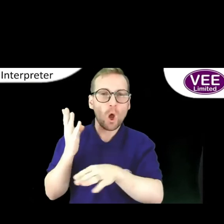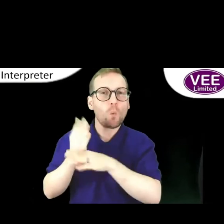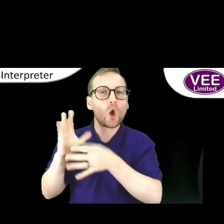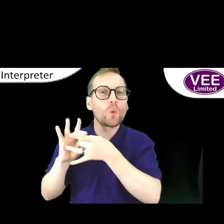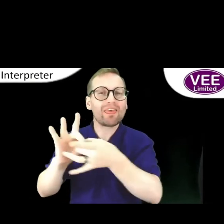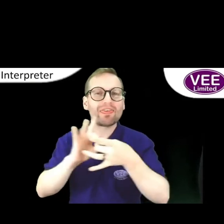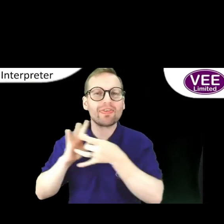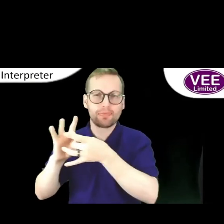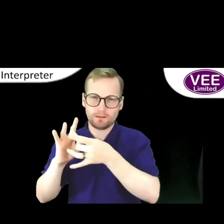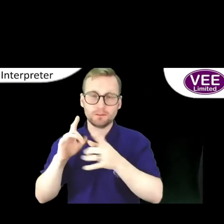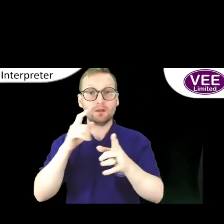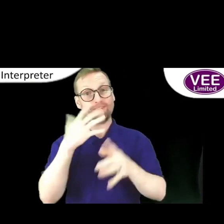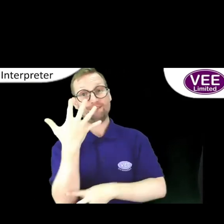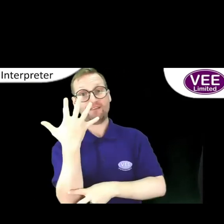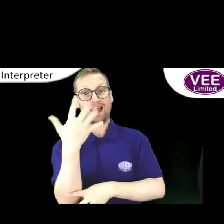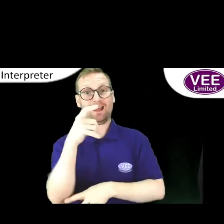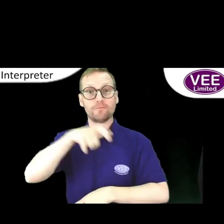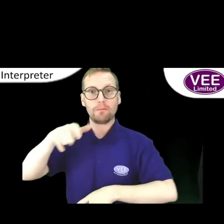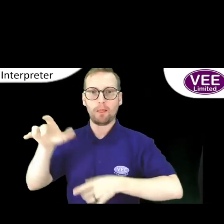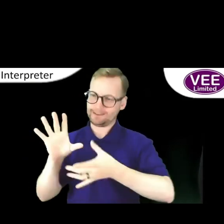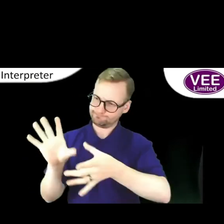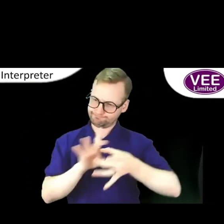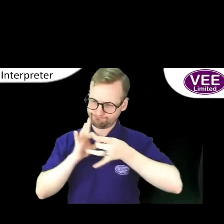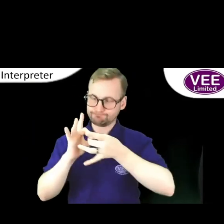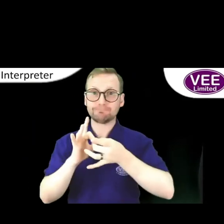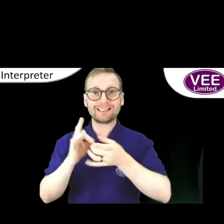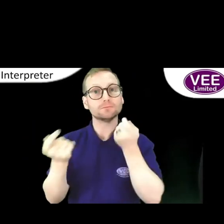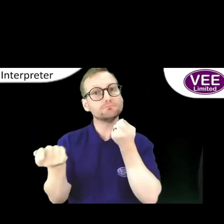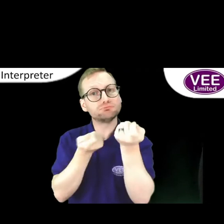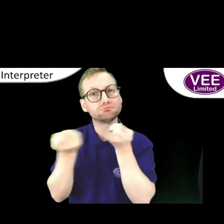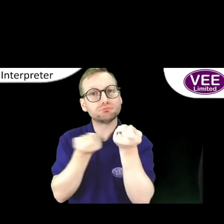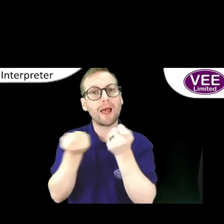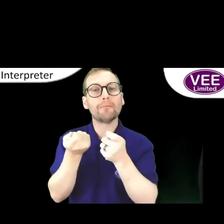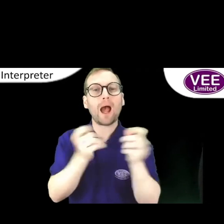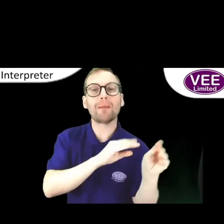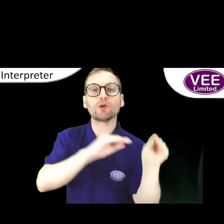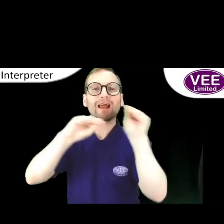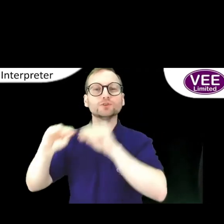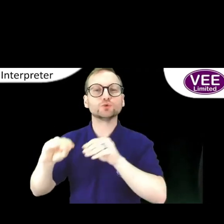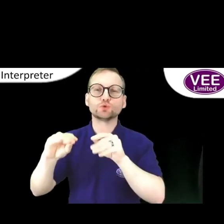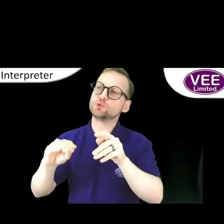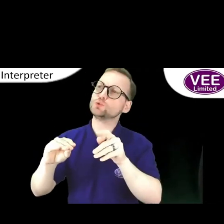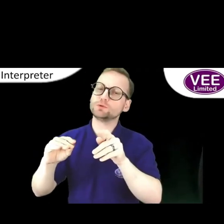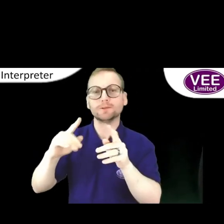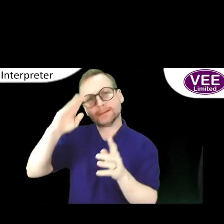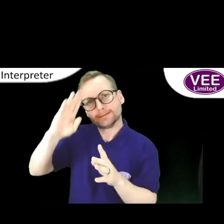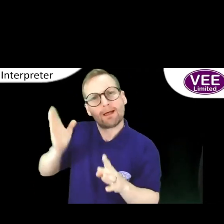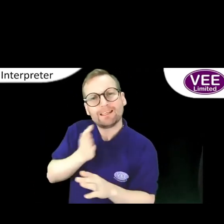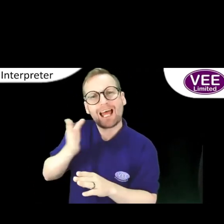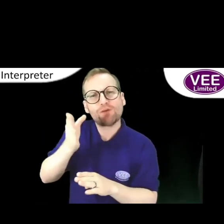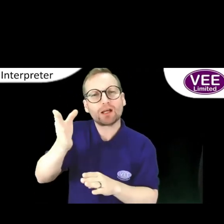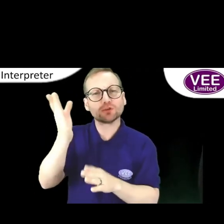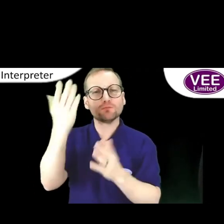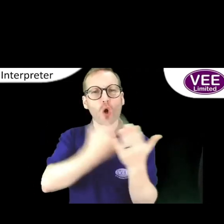community programme team of five people whose lives have been shaped by a migration was created to steer the programme. It was clear